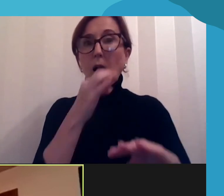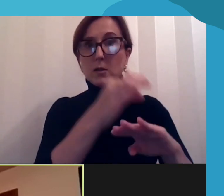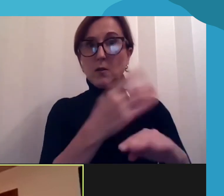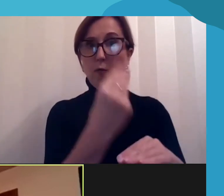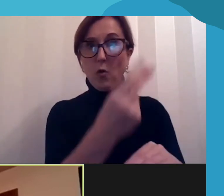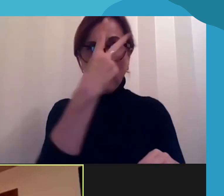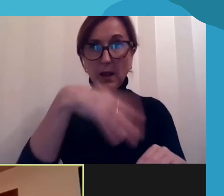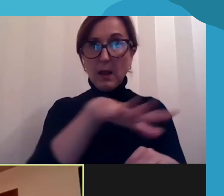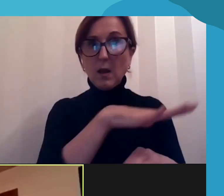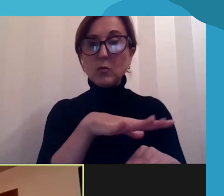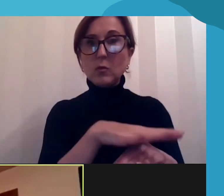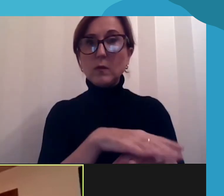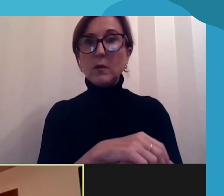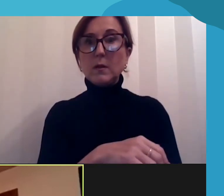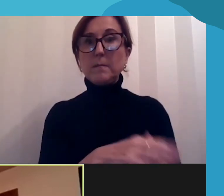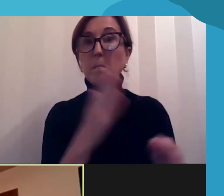the